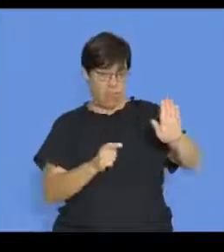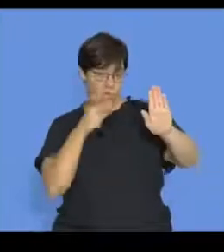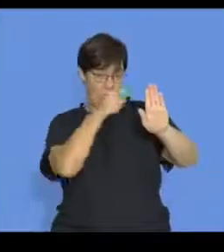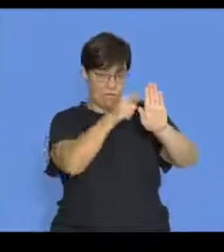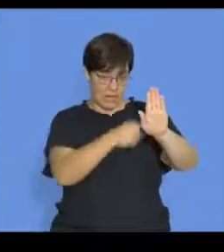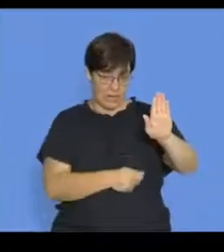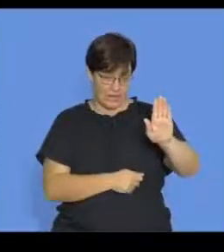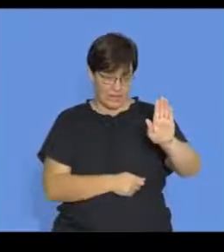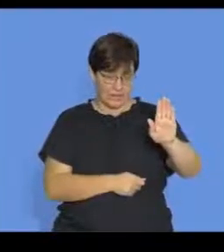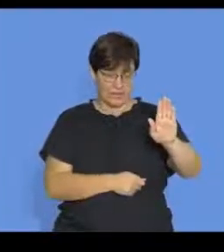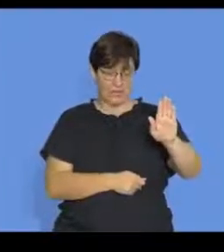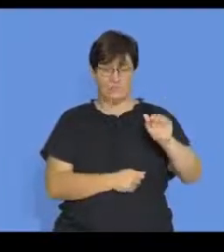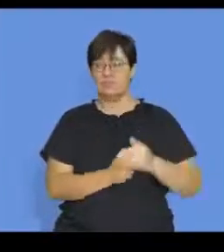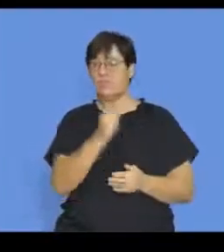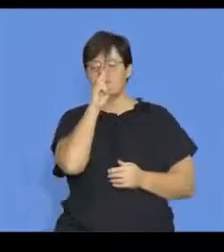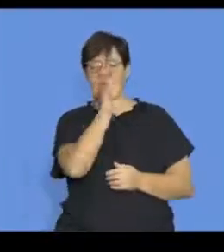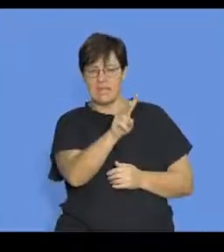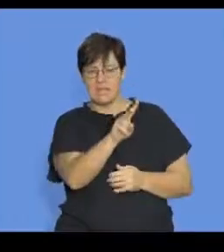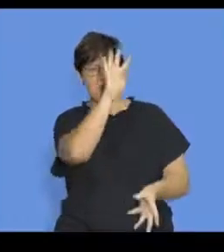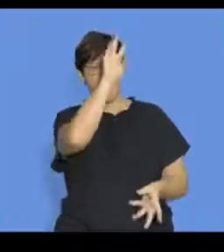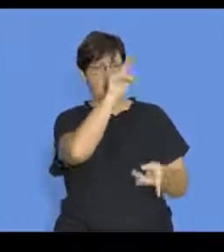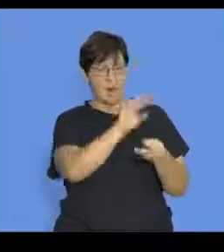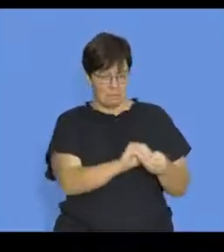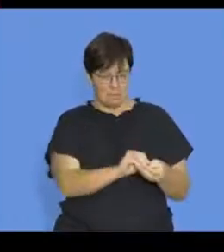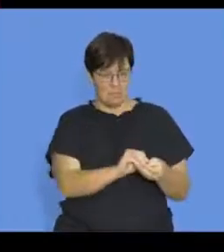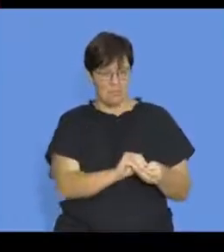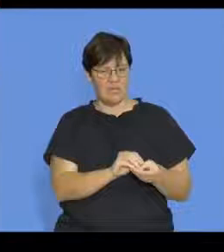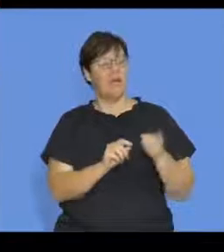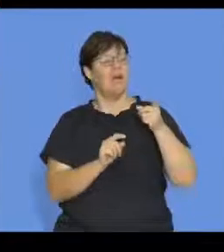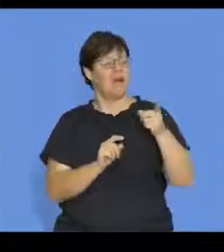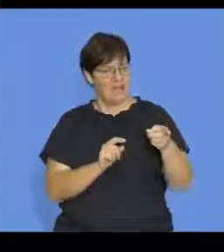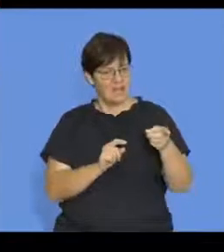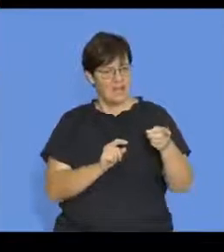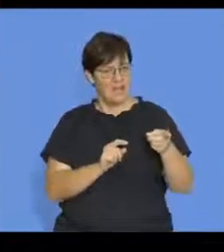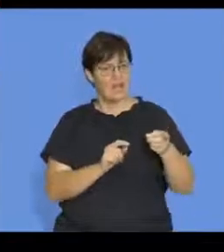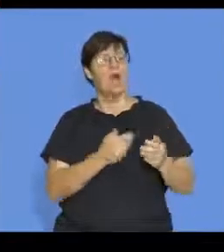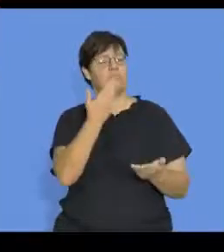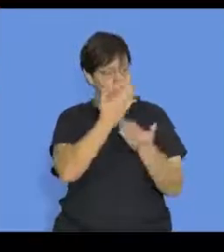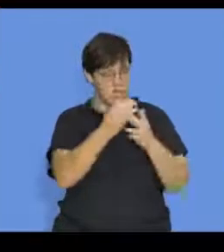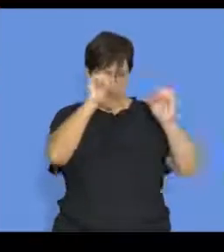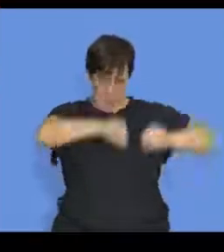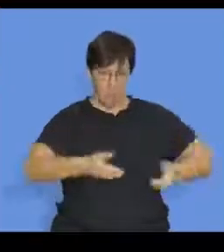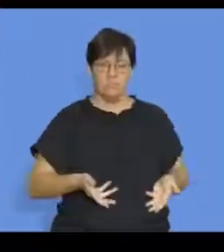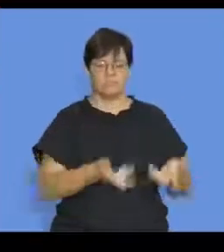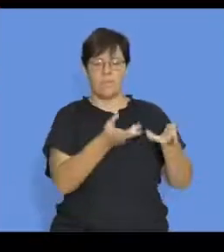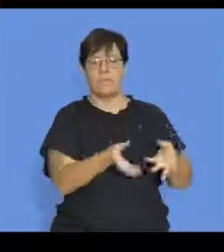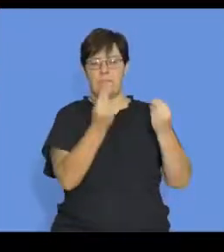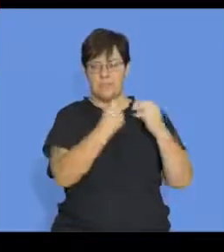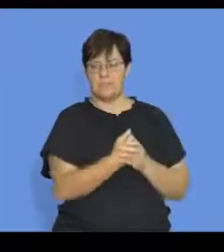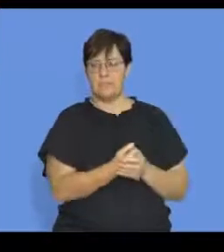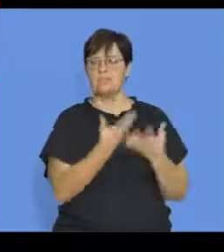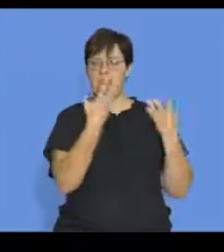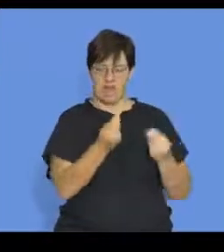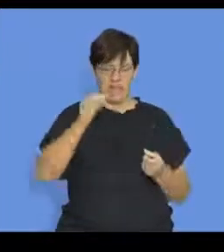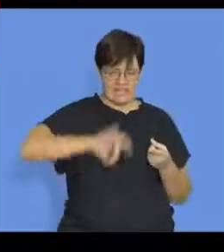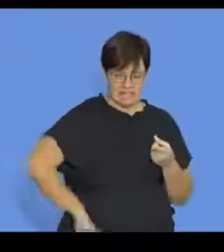for Craig, right, as you can see, there's a summary of what he is entitled to. So